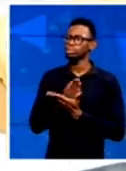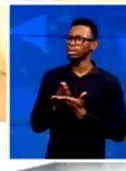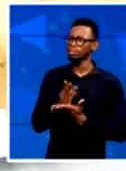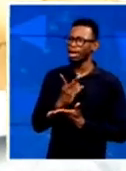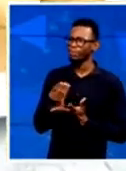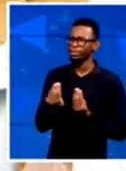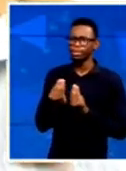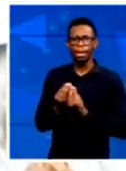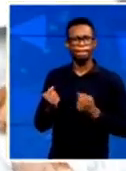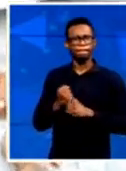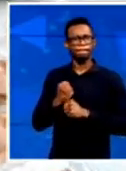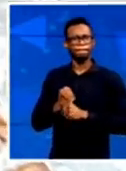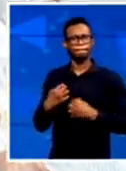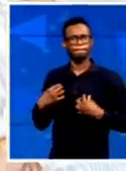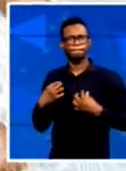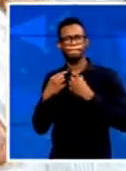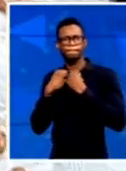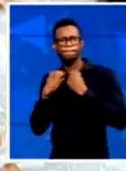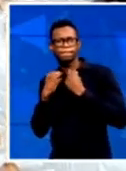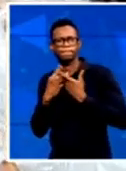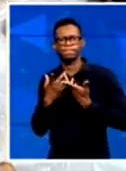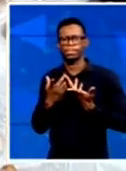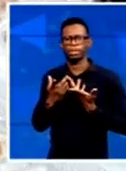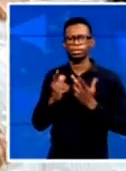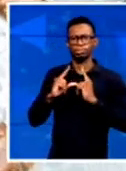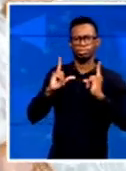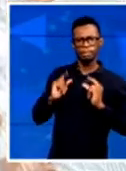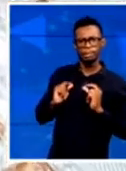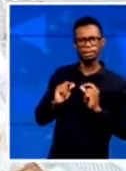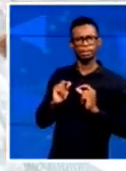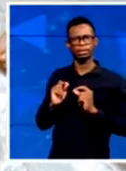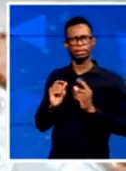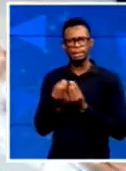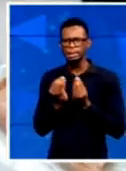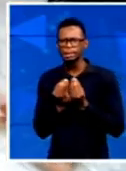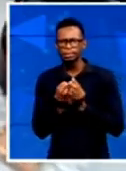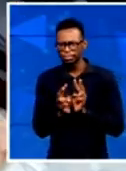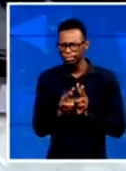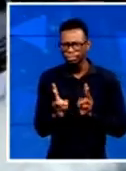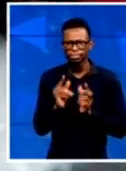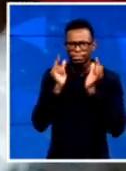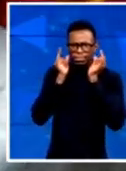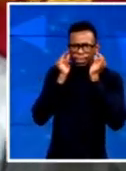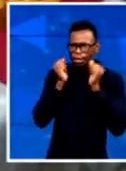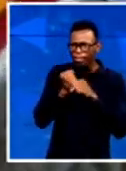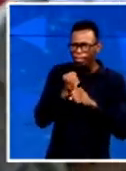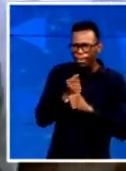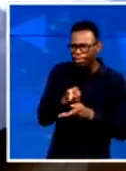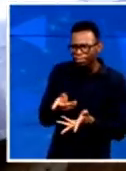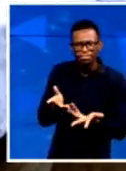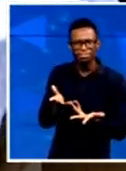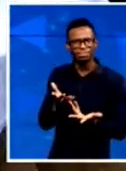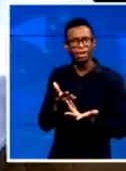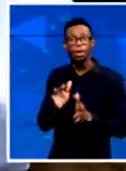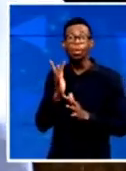where visitors can find them here when they visit Ubumbano Homestead. It says one of the destinations that are part of the agri-tours